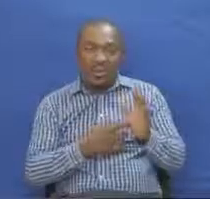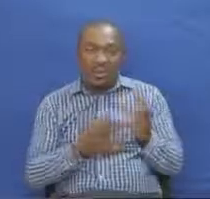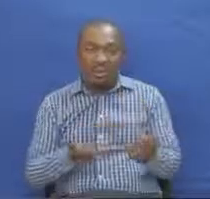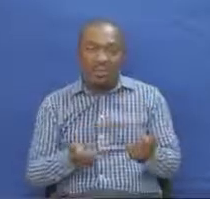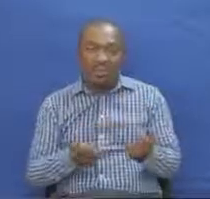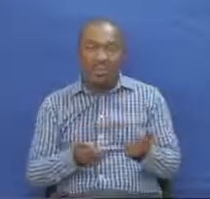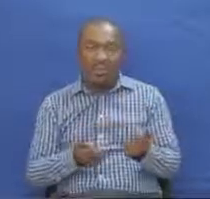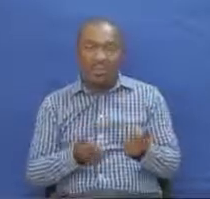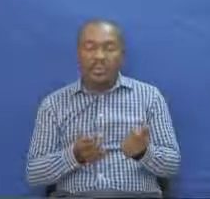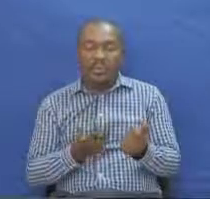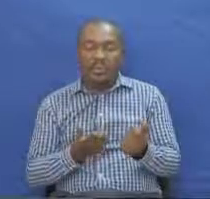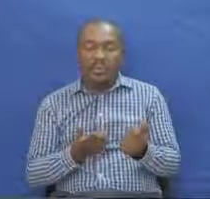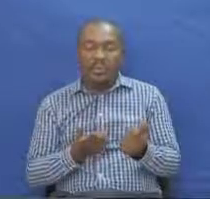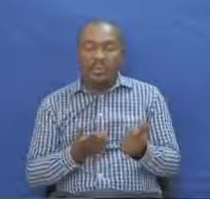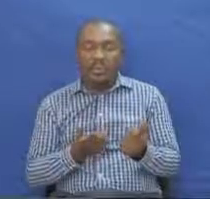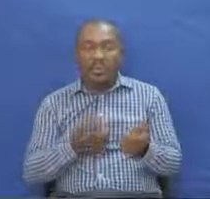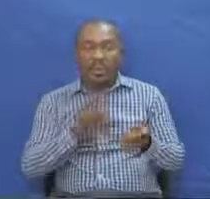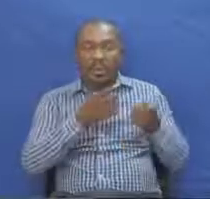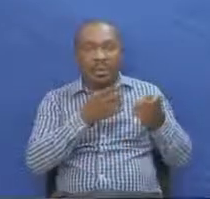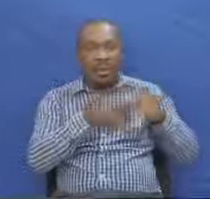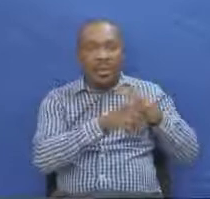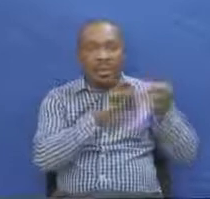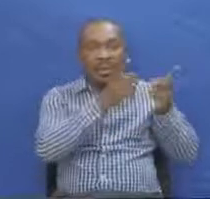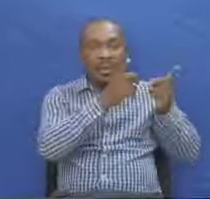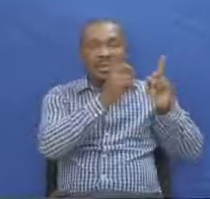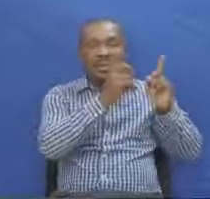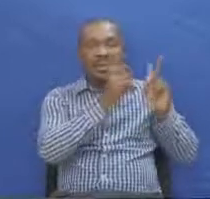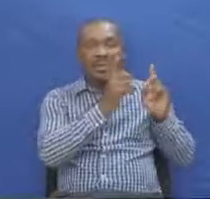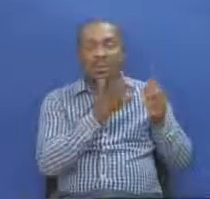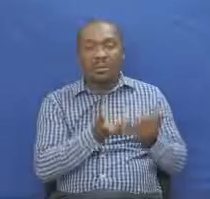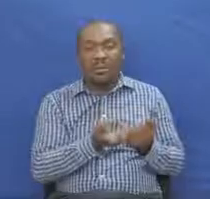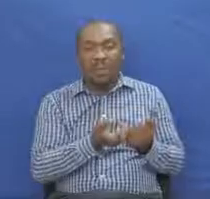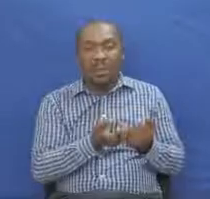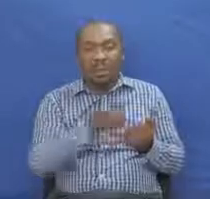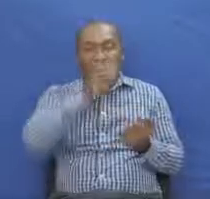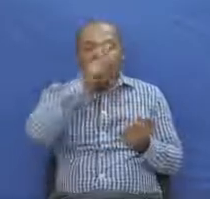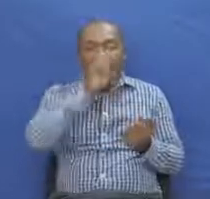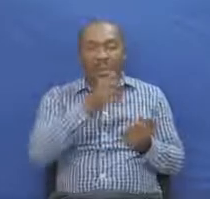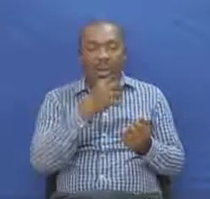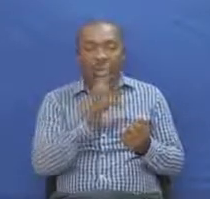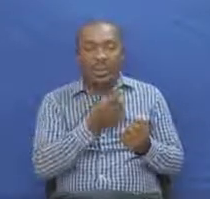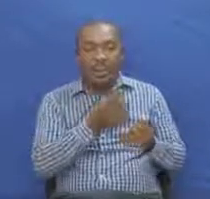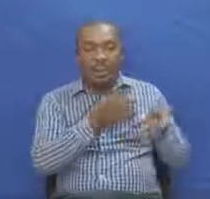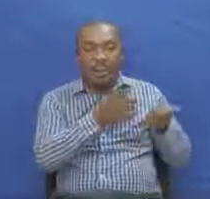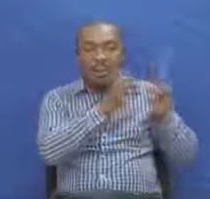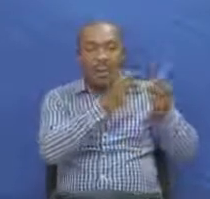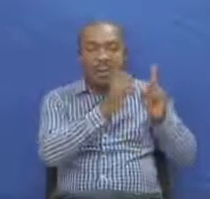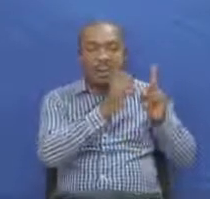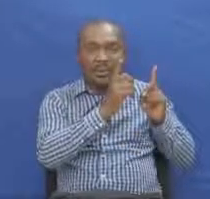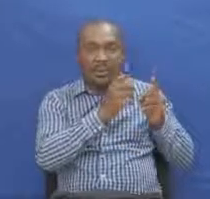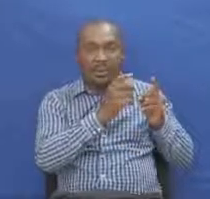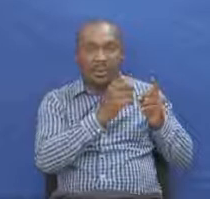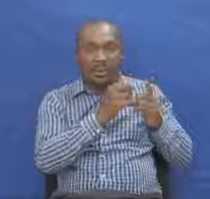Why we say plants undergoes localized growth? Because in plants, the